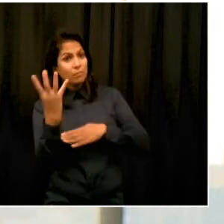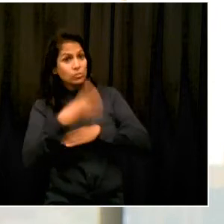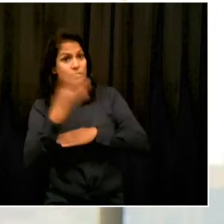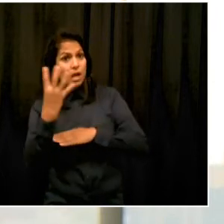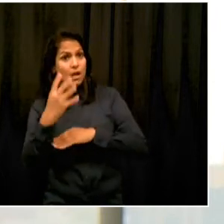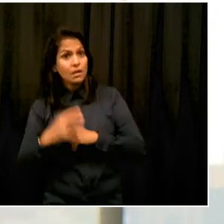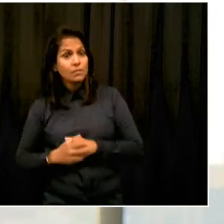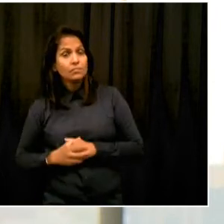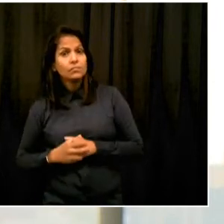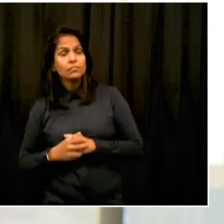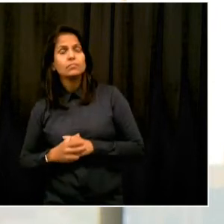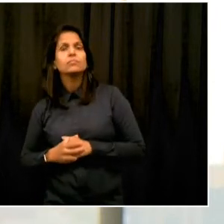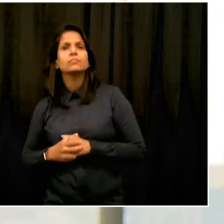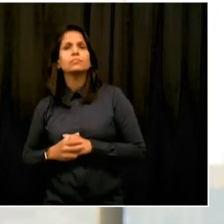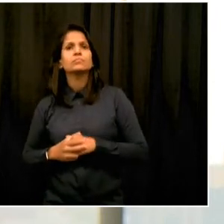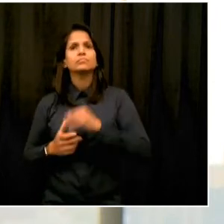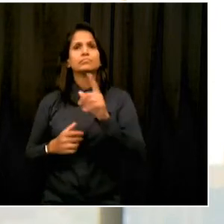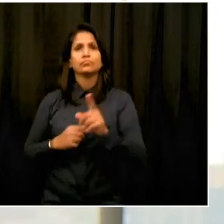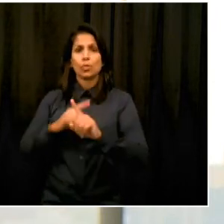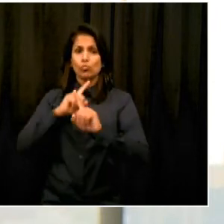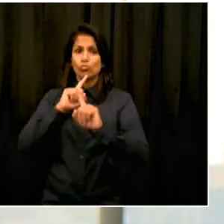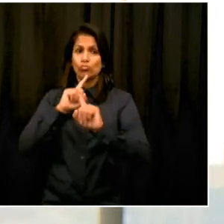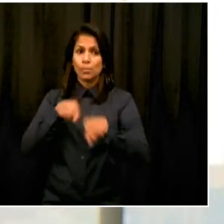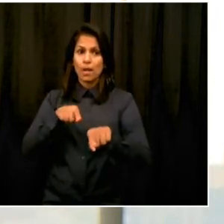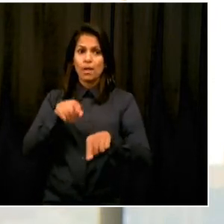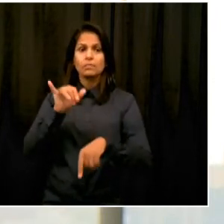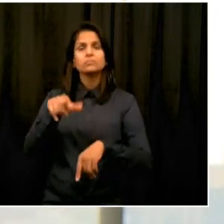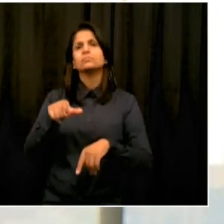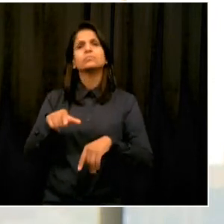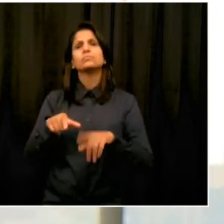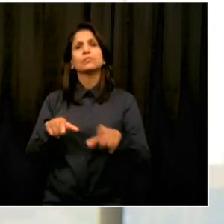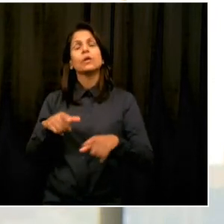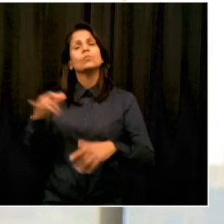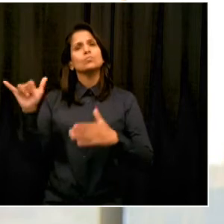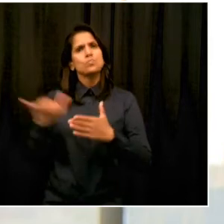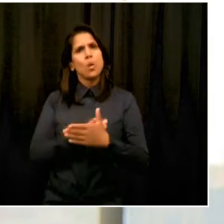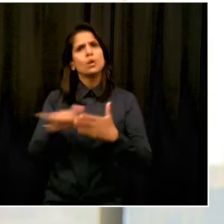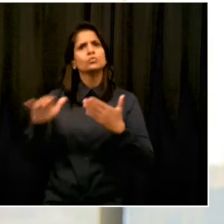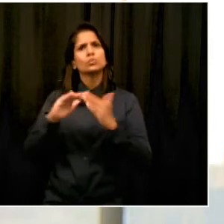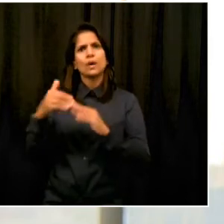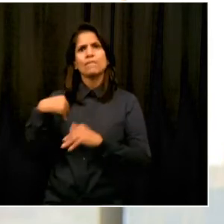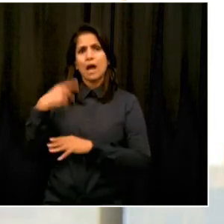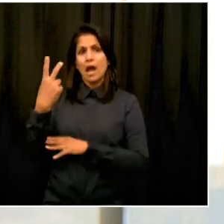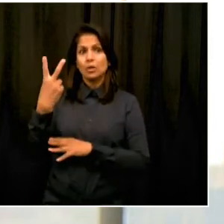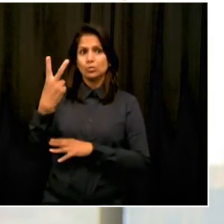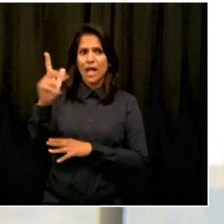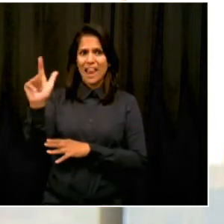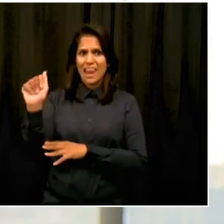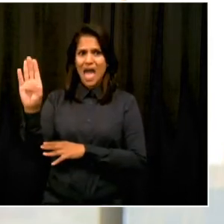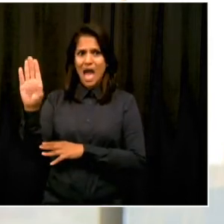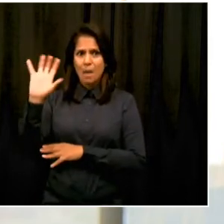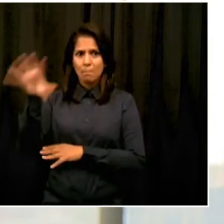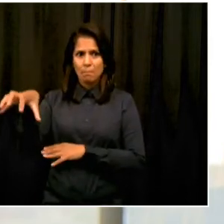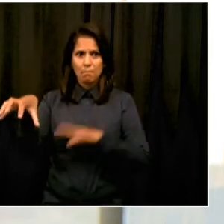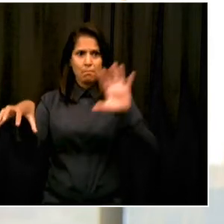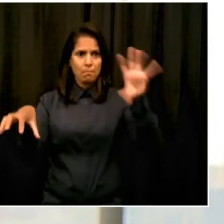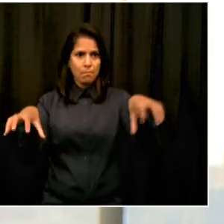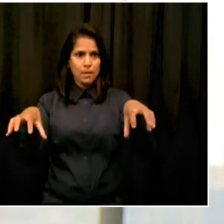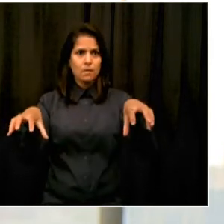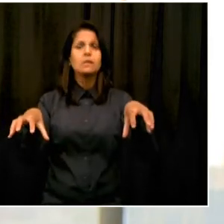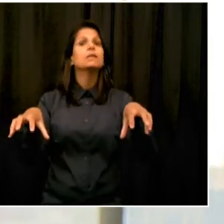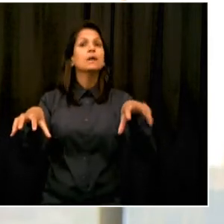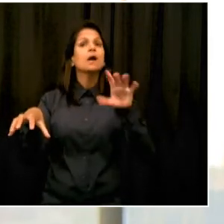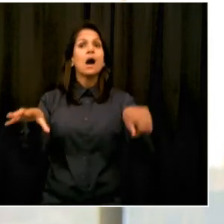between the private labs and the public labs. Now, this facility here will focus on our health and hospitals